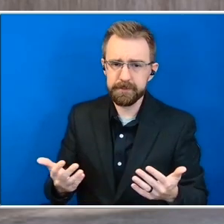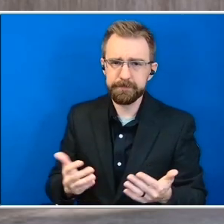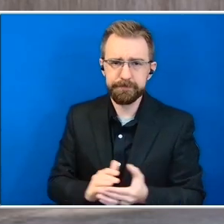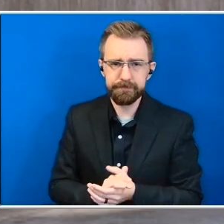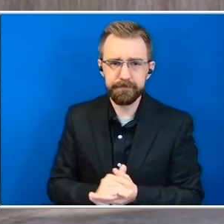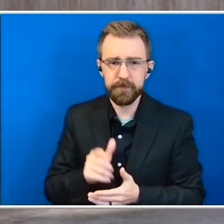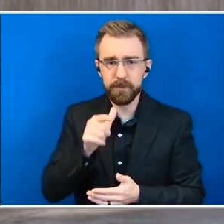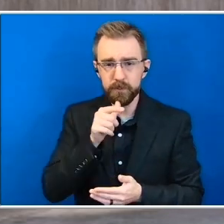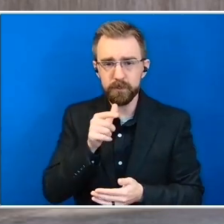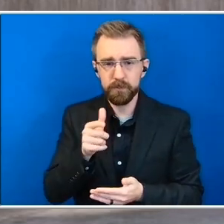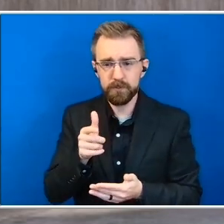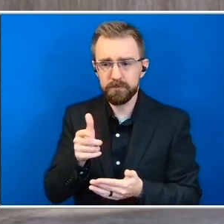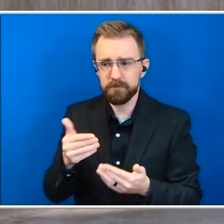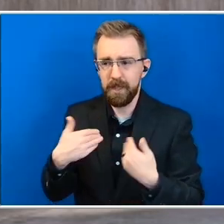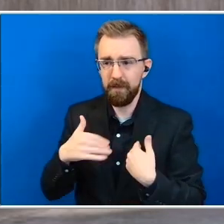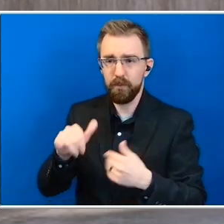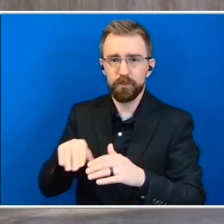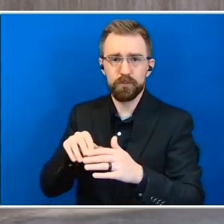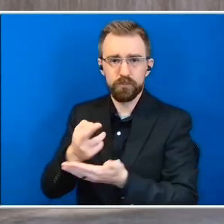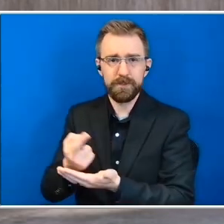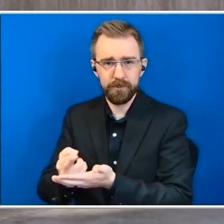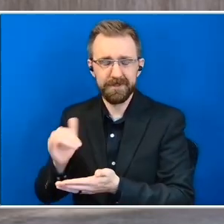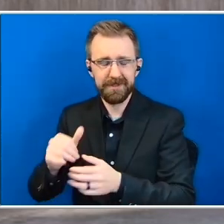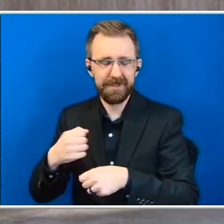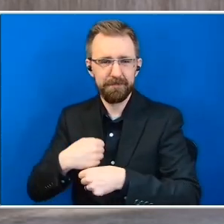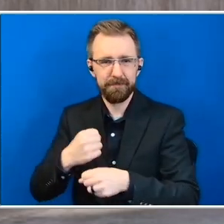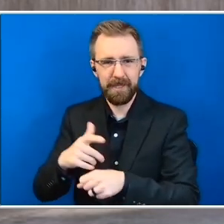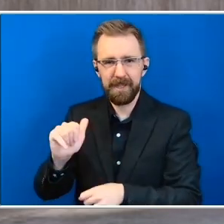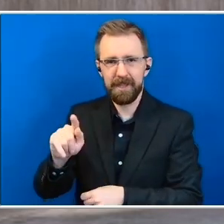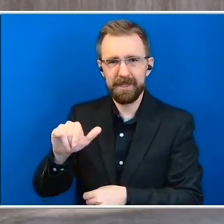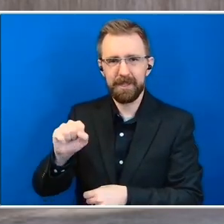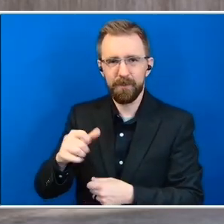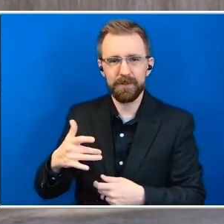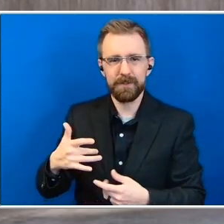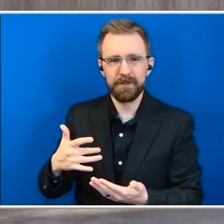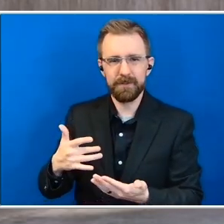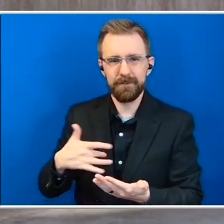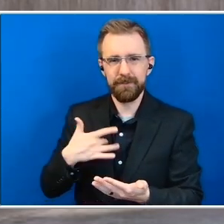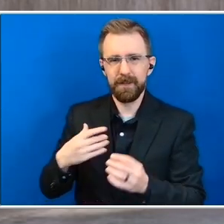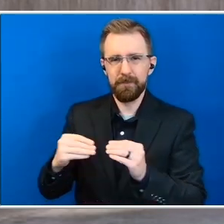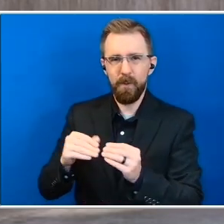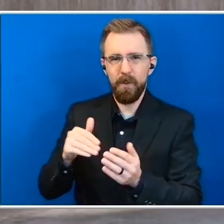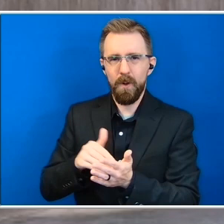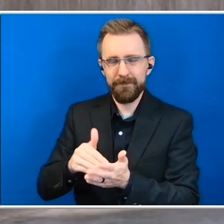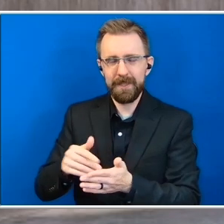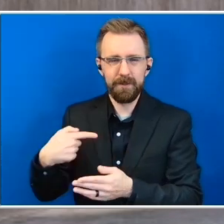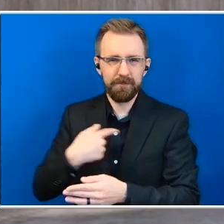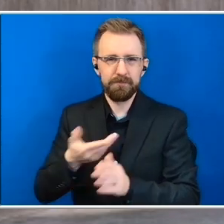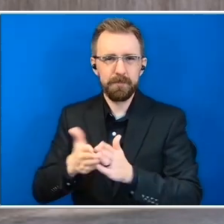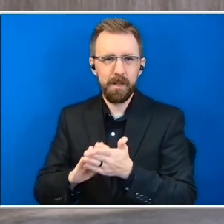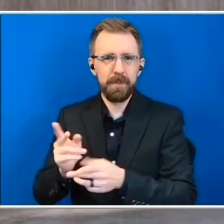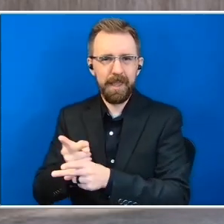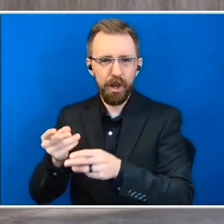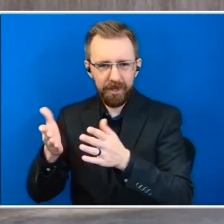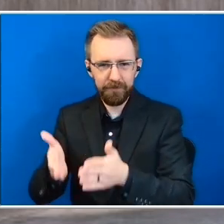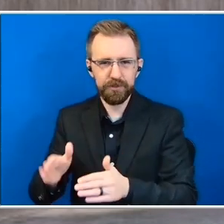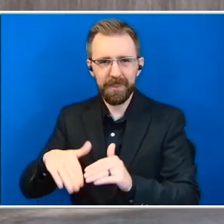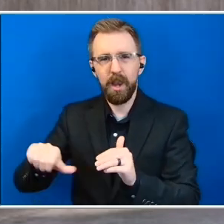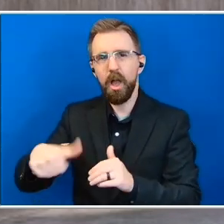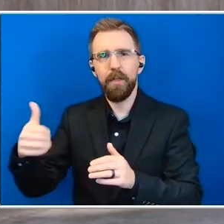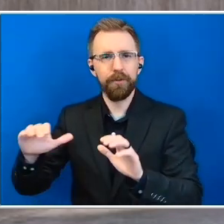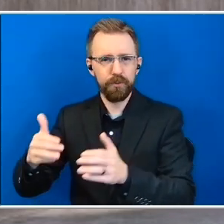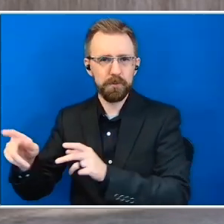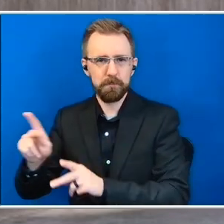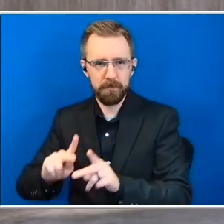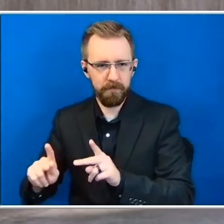resources makes Latinos become caregivers more often than other populations.